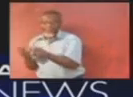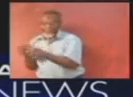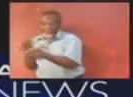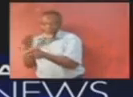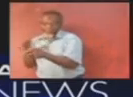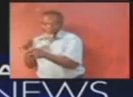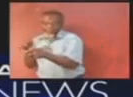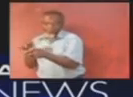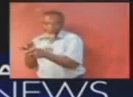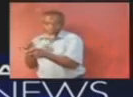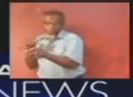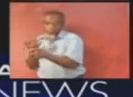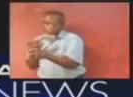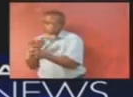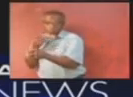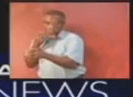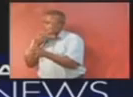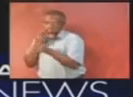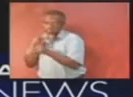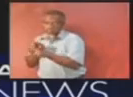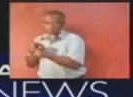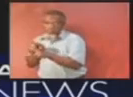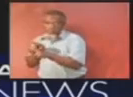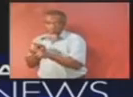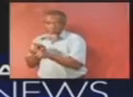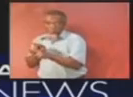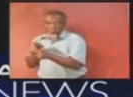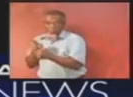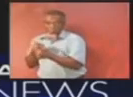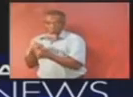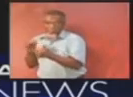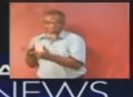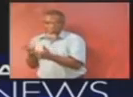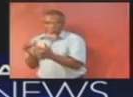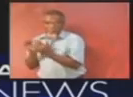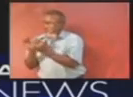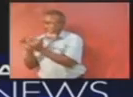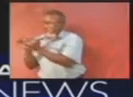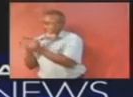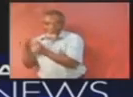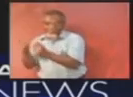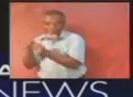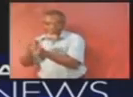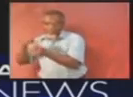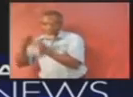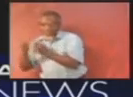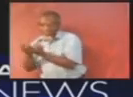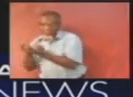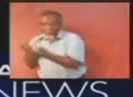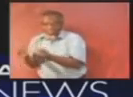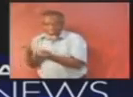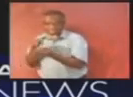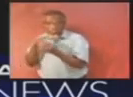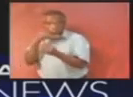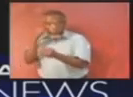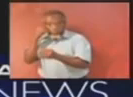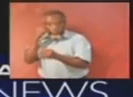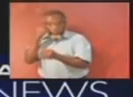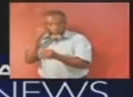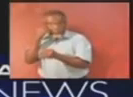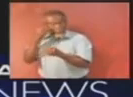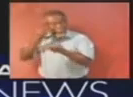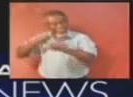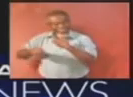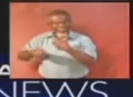members of the household contract the virus, and because they are saying it's very difficult to self-isolate at home. Is the ministry aware of